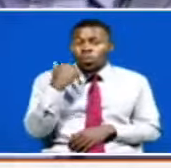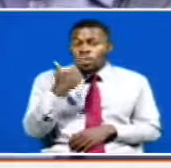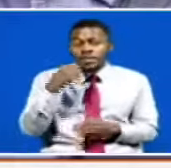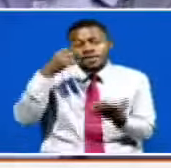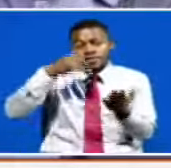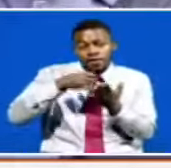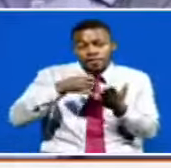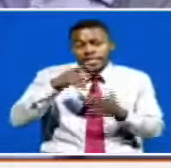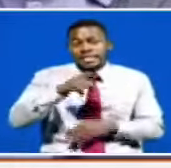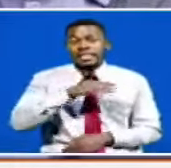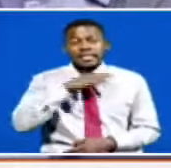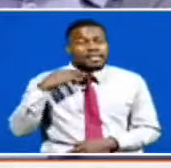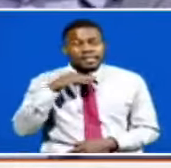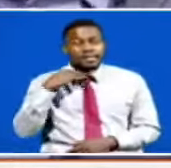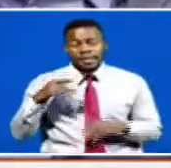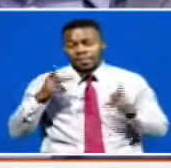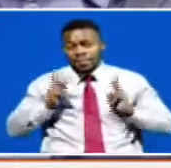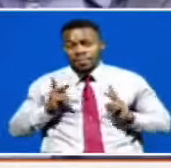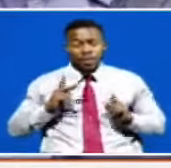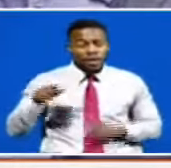doing, actually,